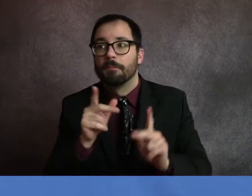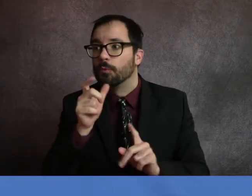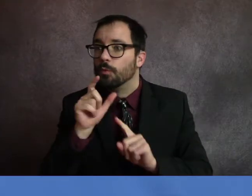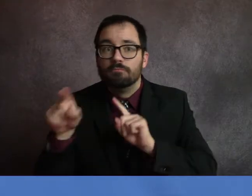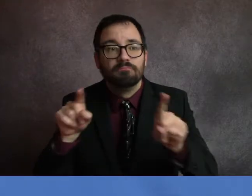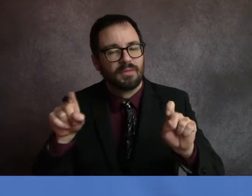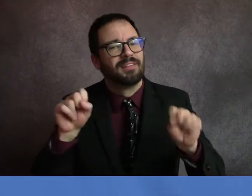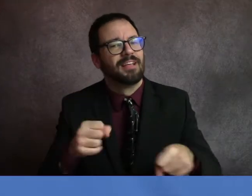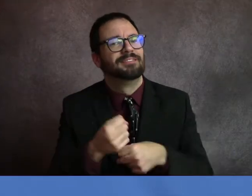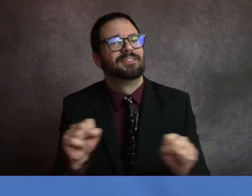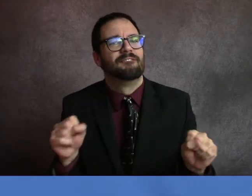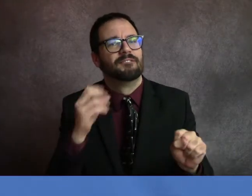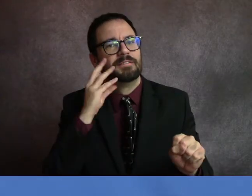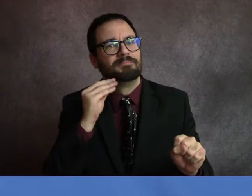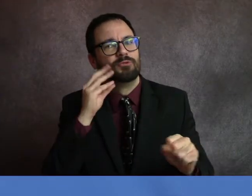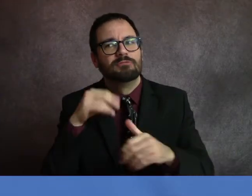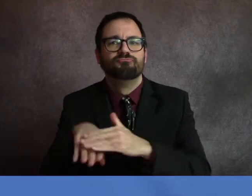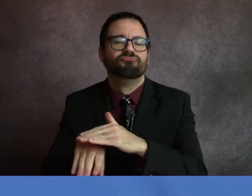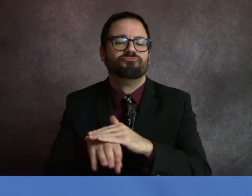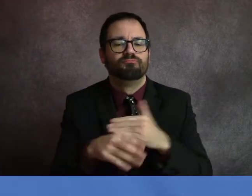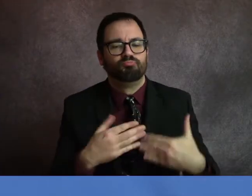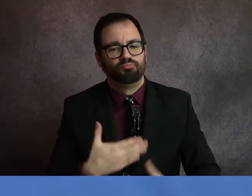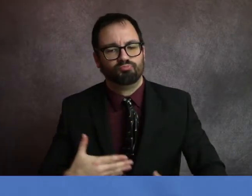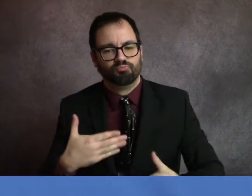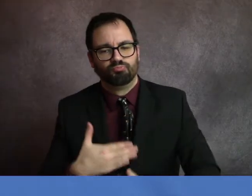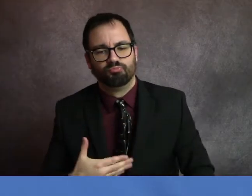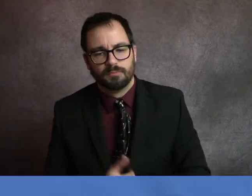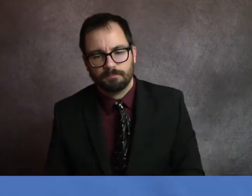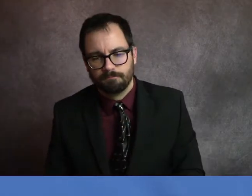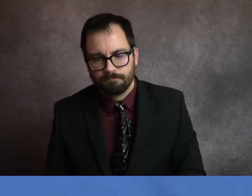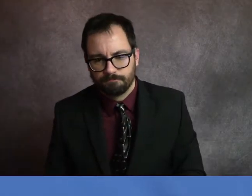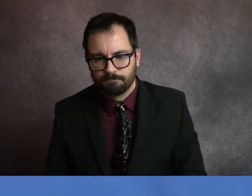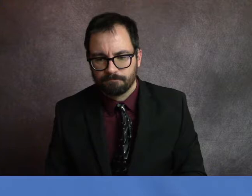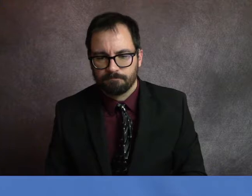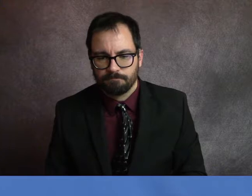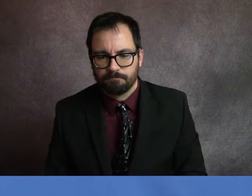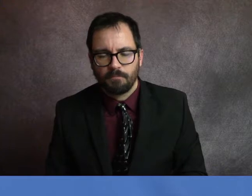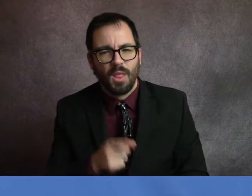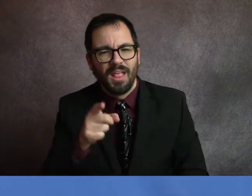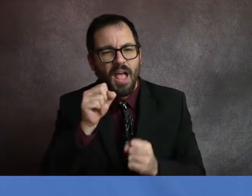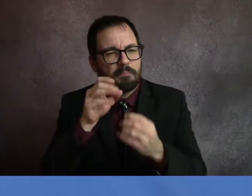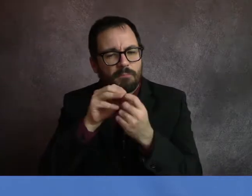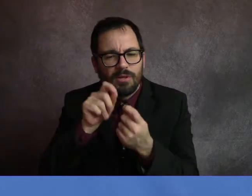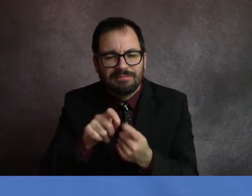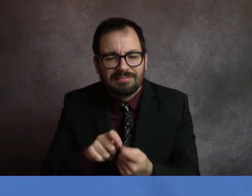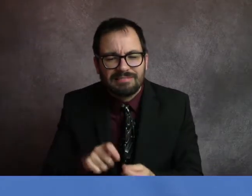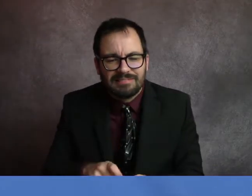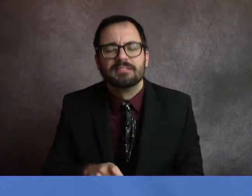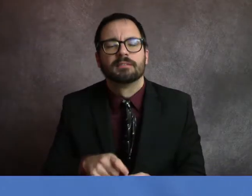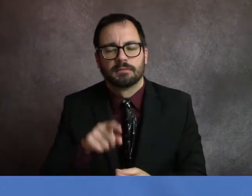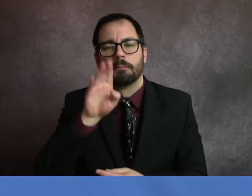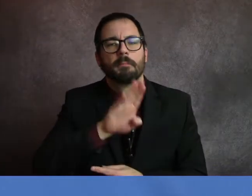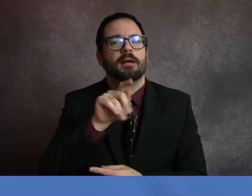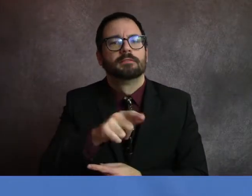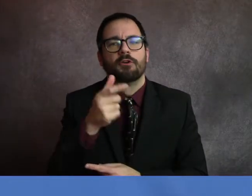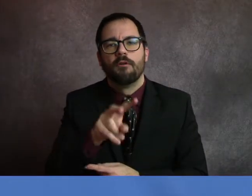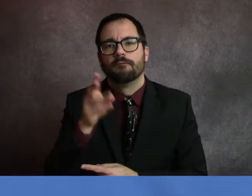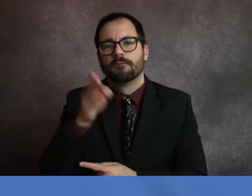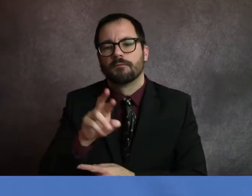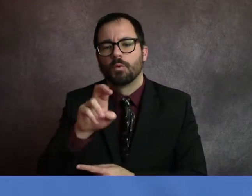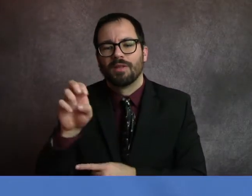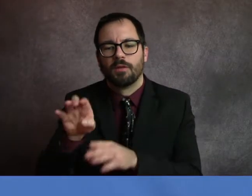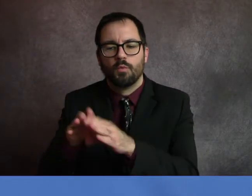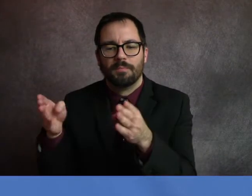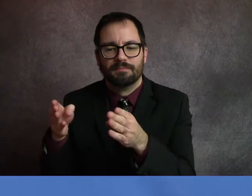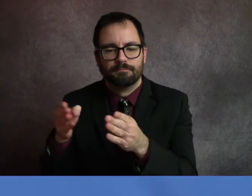affects each sector if you go to boston.gov/reopening. Tomorrow morning, we'll be hosting a series of webinars for